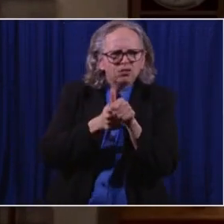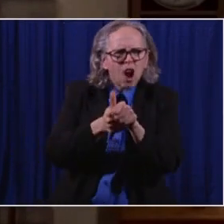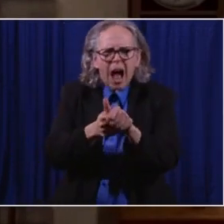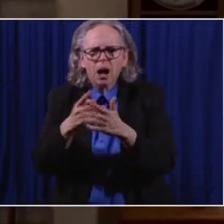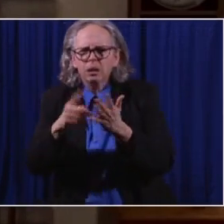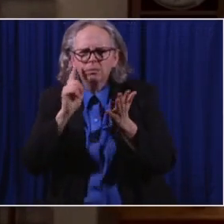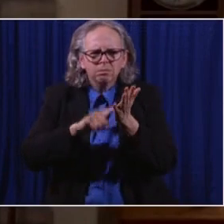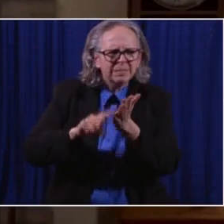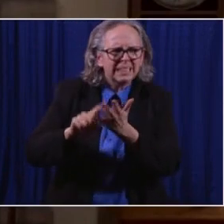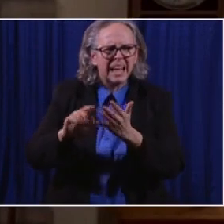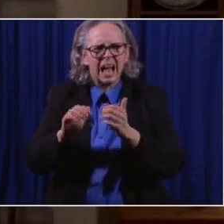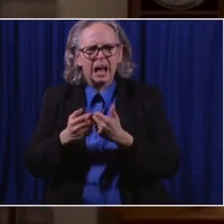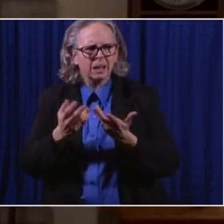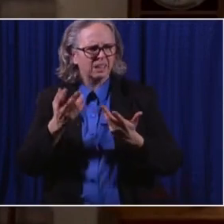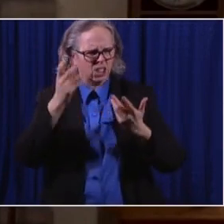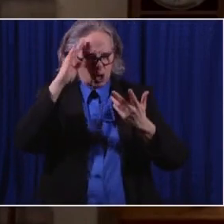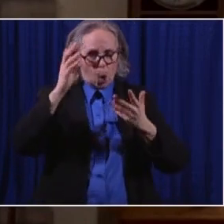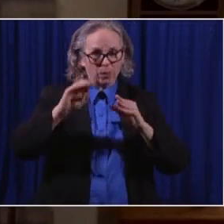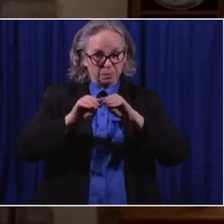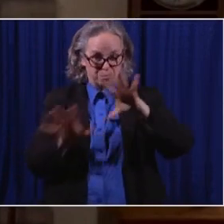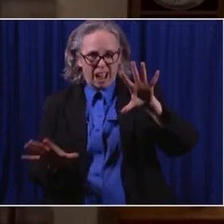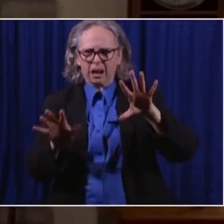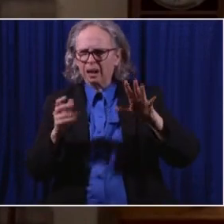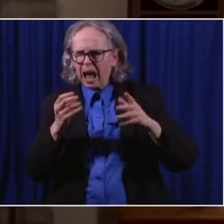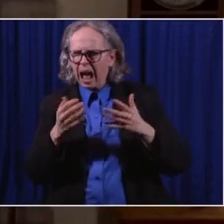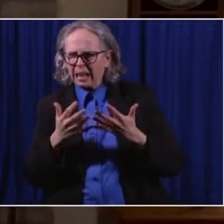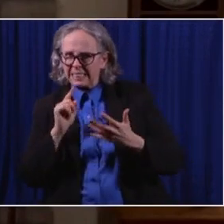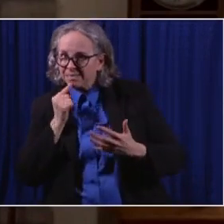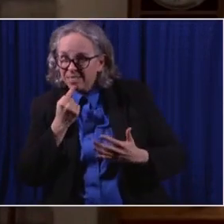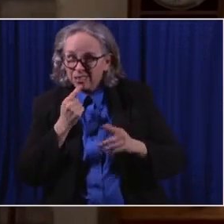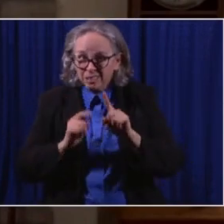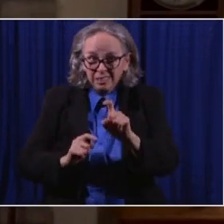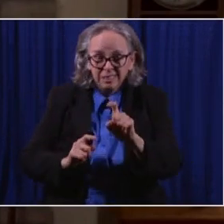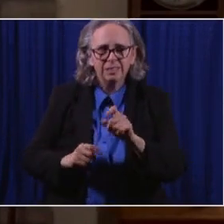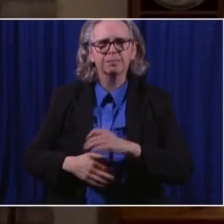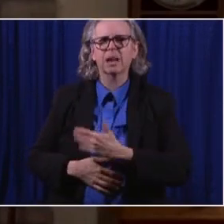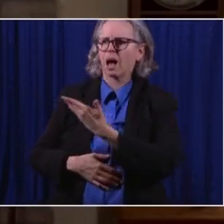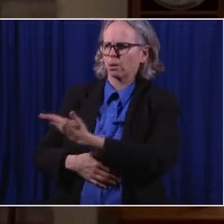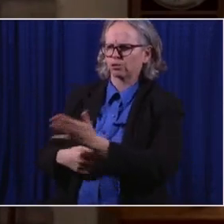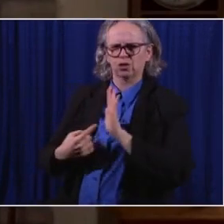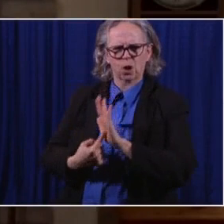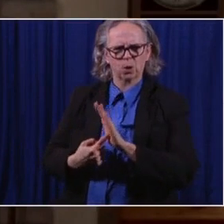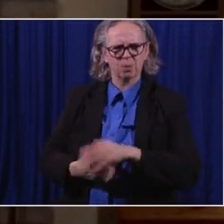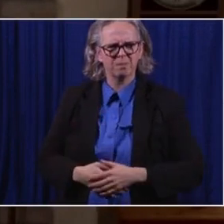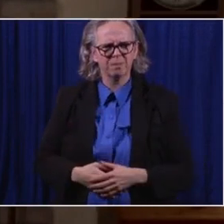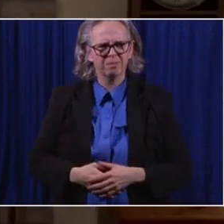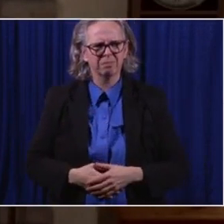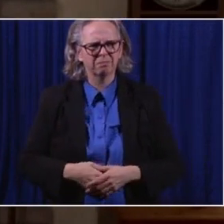me start with this one. This is kind of a time lapse.